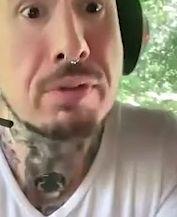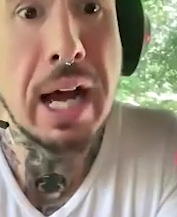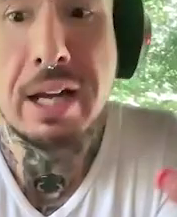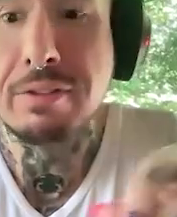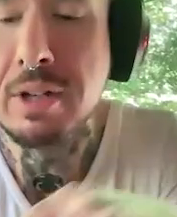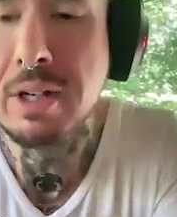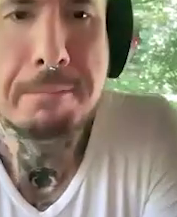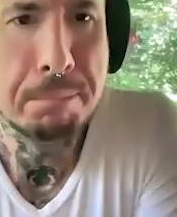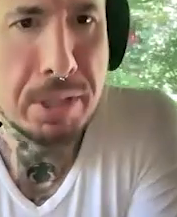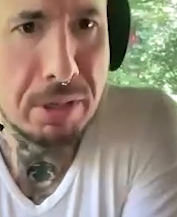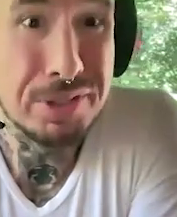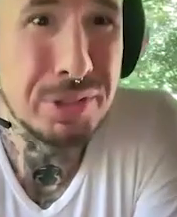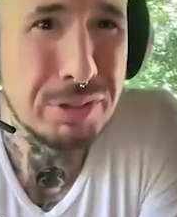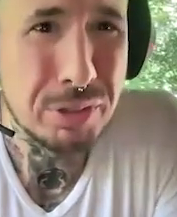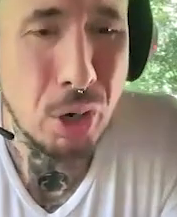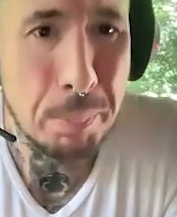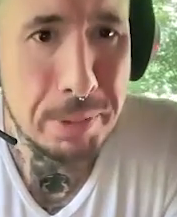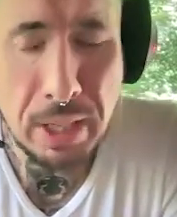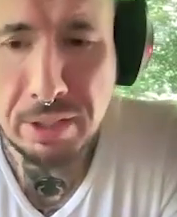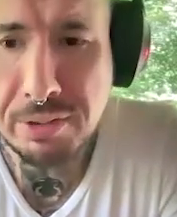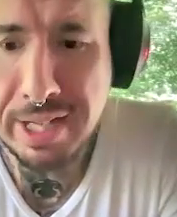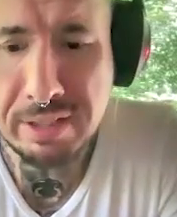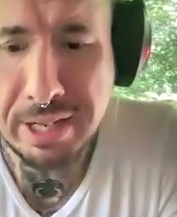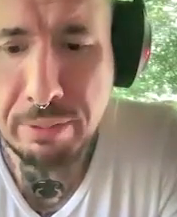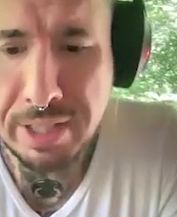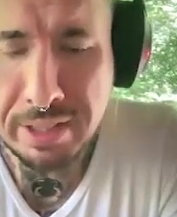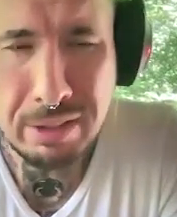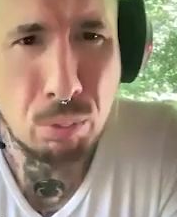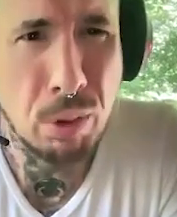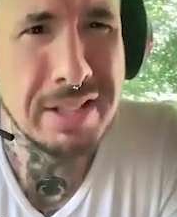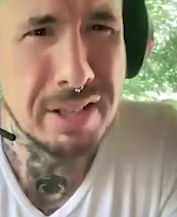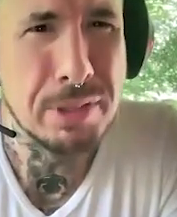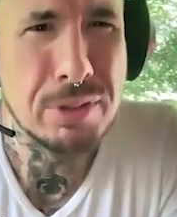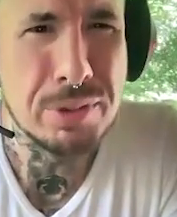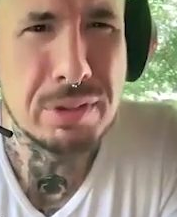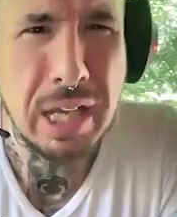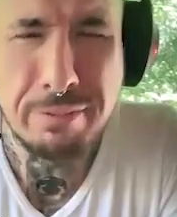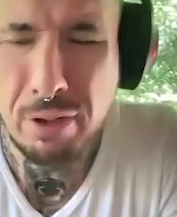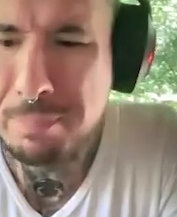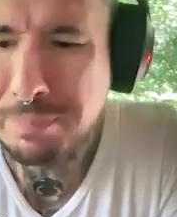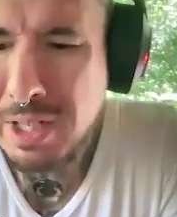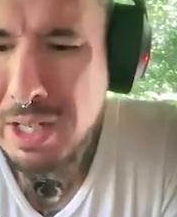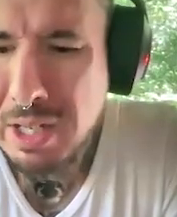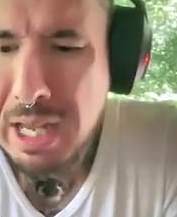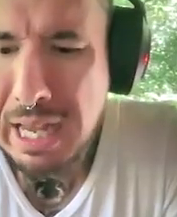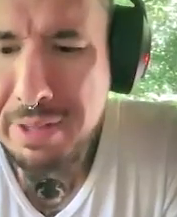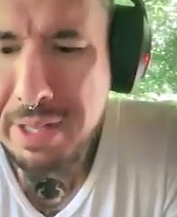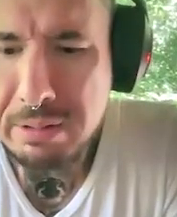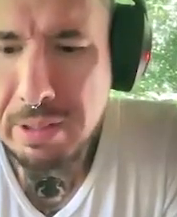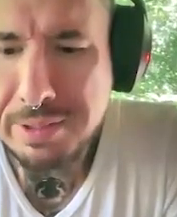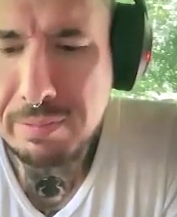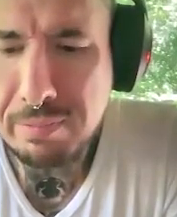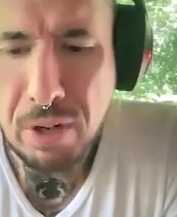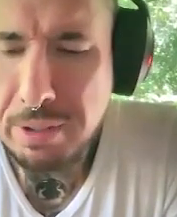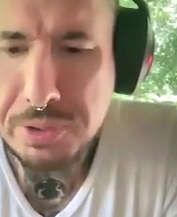using to survive, but also to cope as well. And so that's a lot of where my substance use came from. And